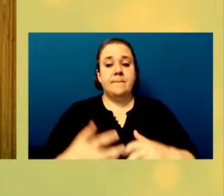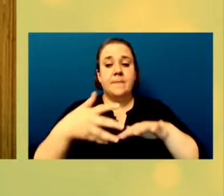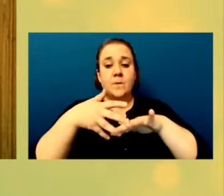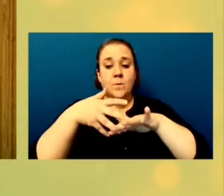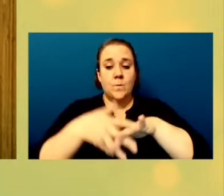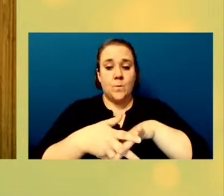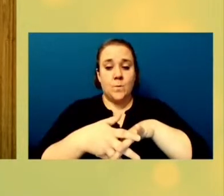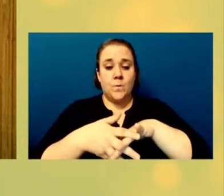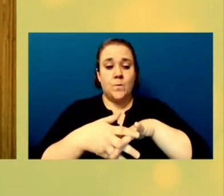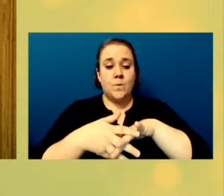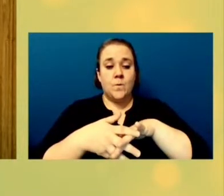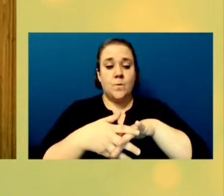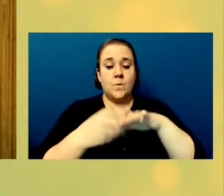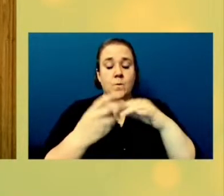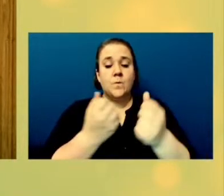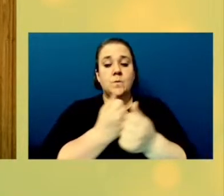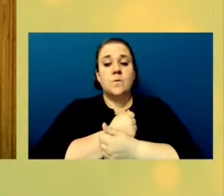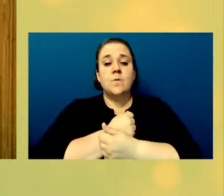free.